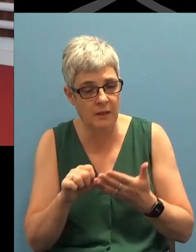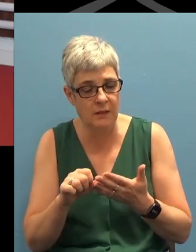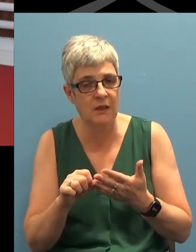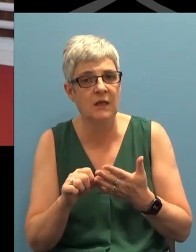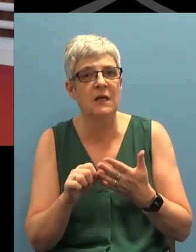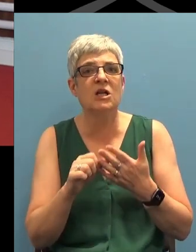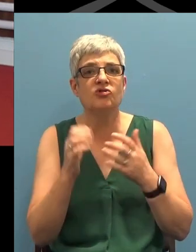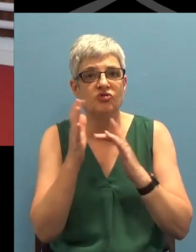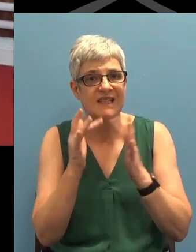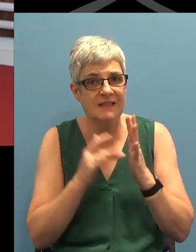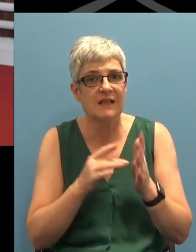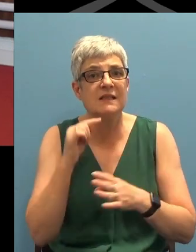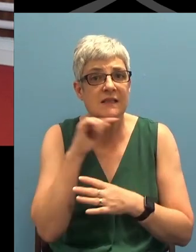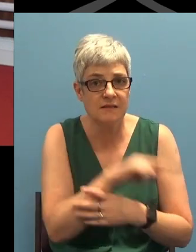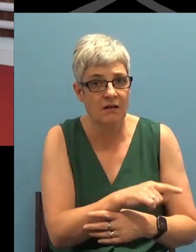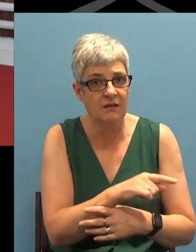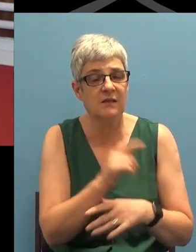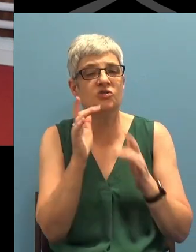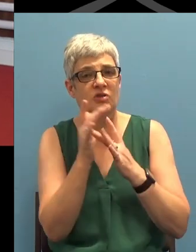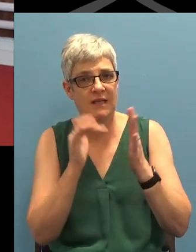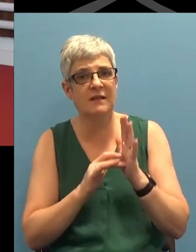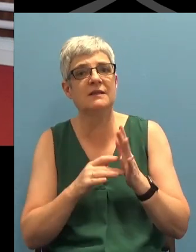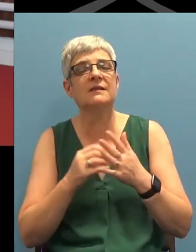son, Jesus as suffering servant.